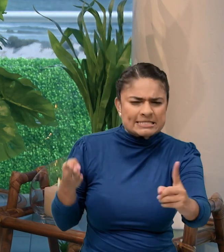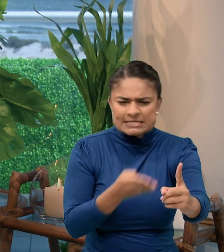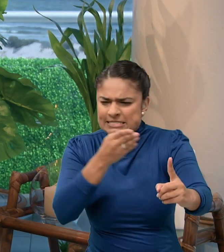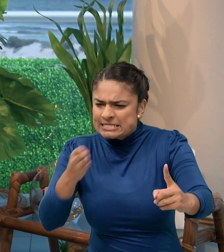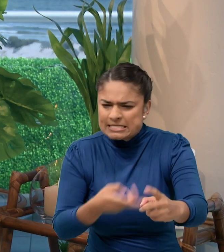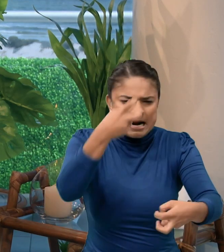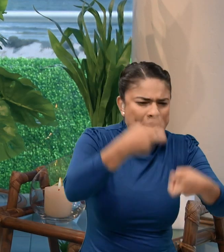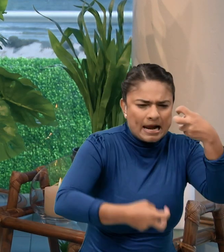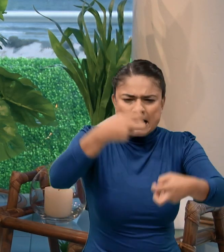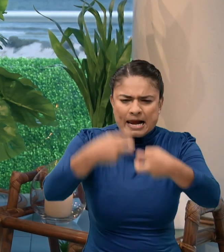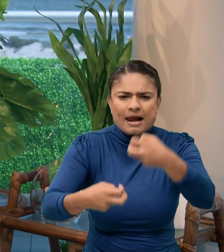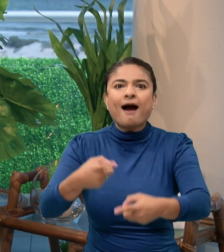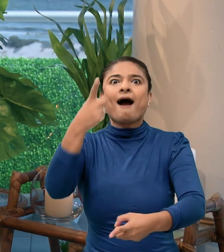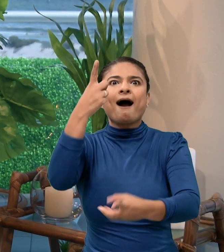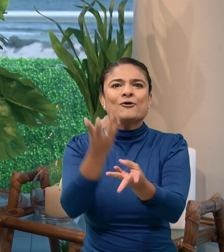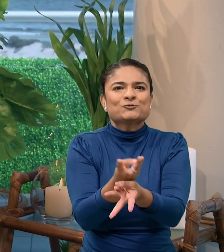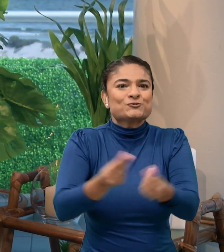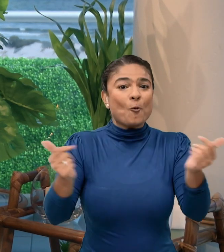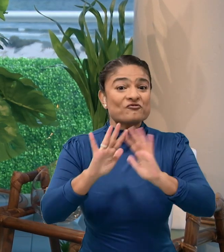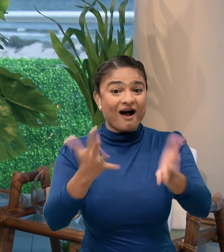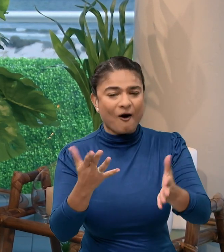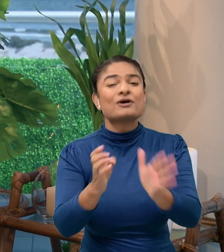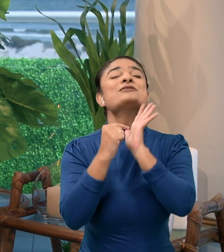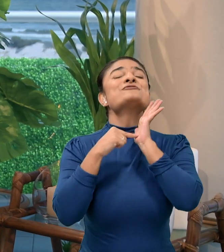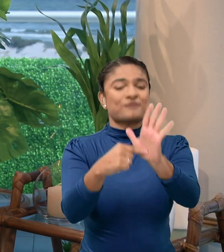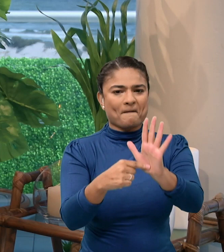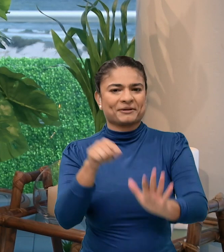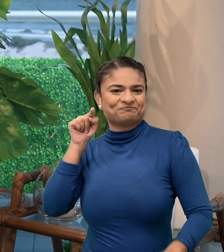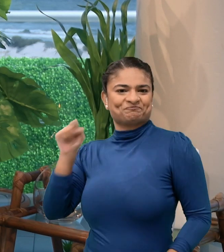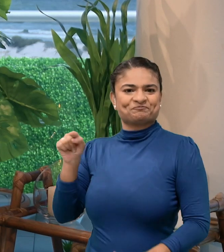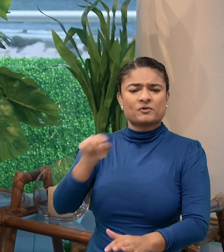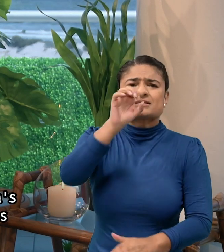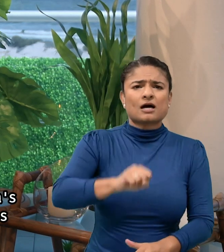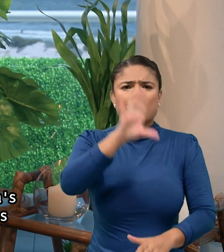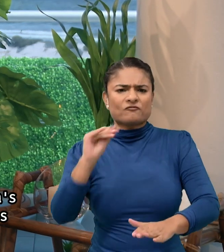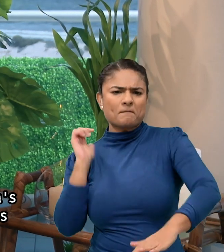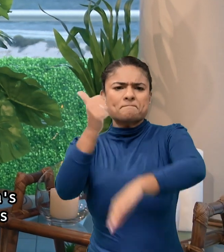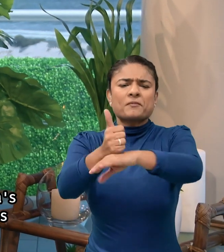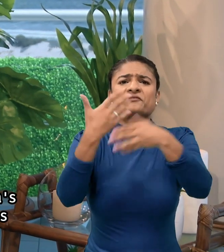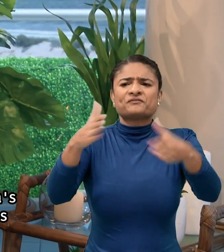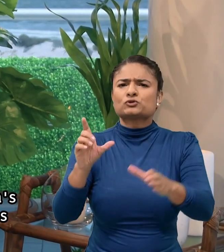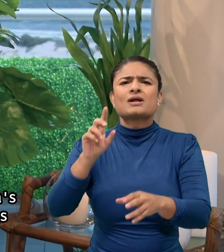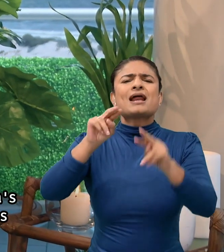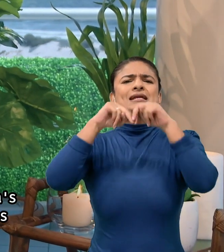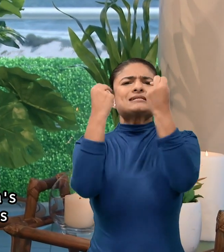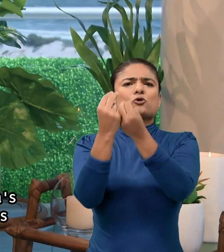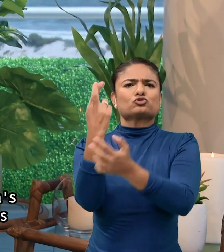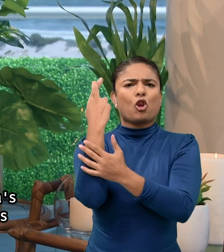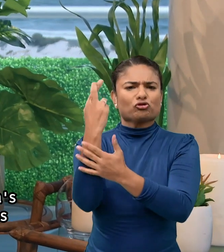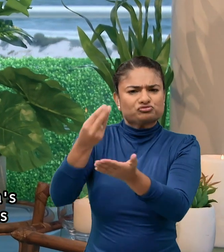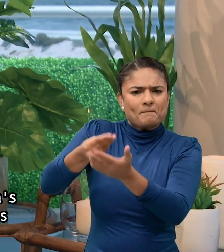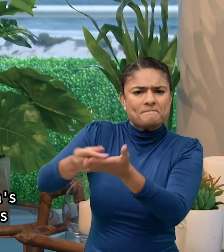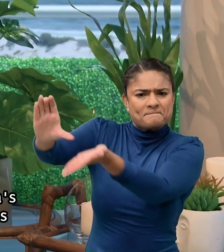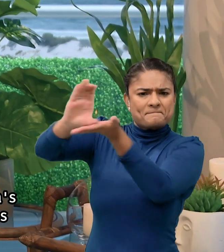finding ways to solve the problems they come across. Examples that come to the fore was the establishment of South Africa's